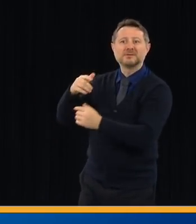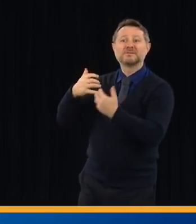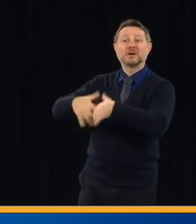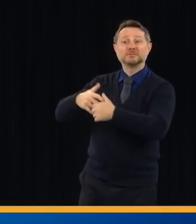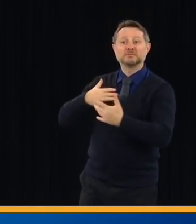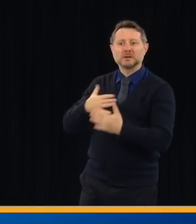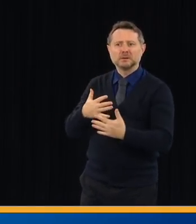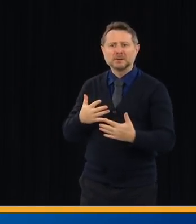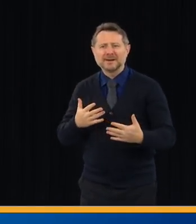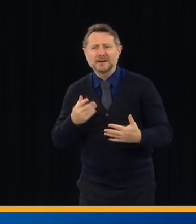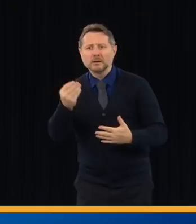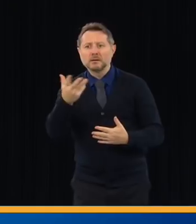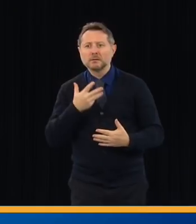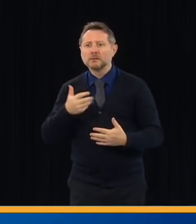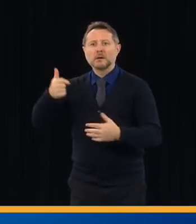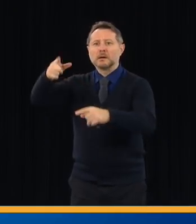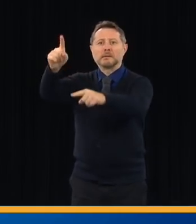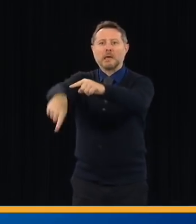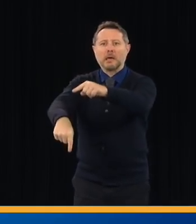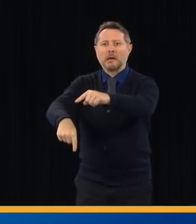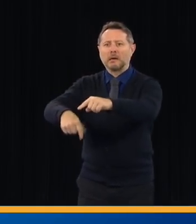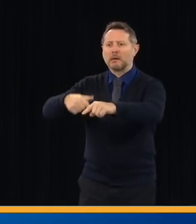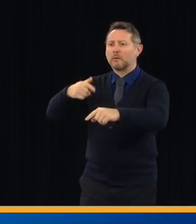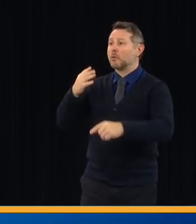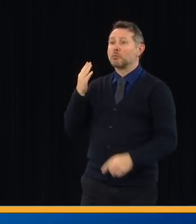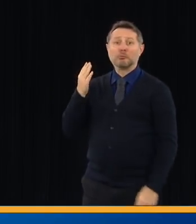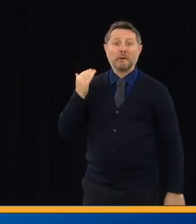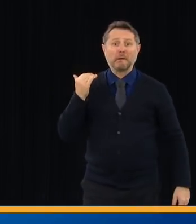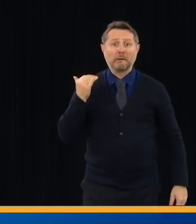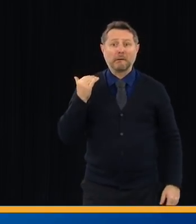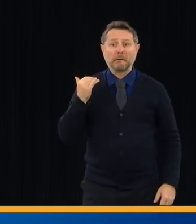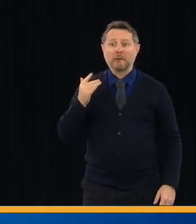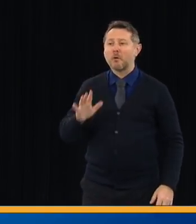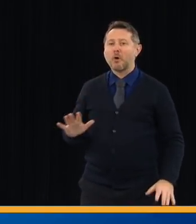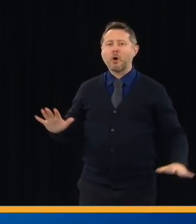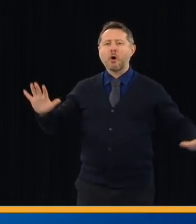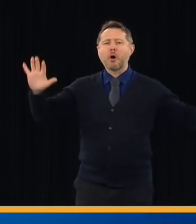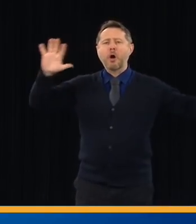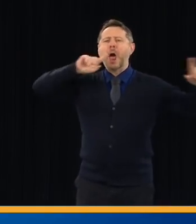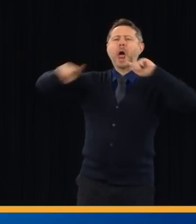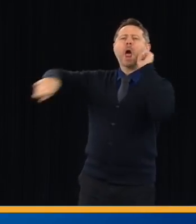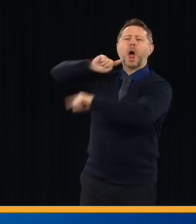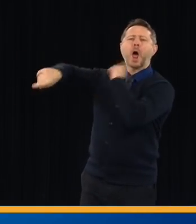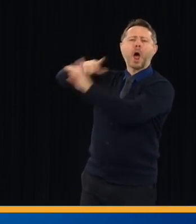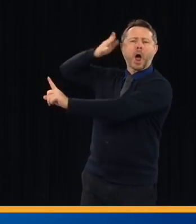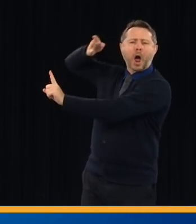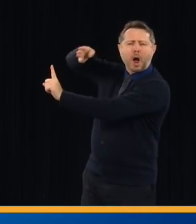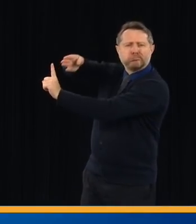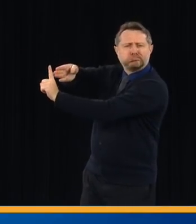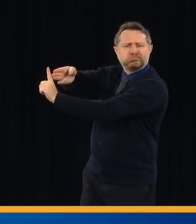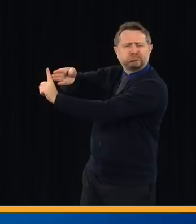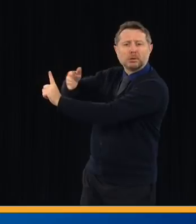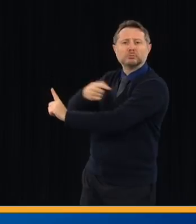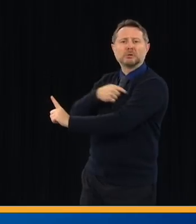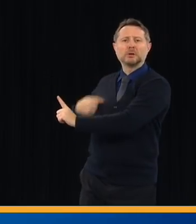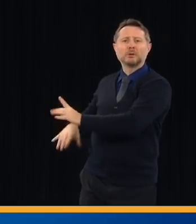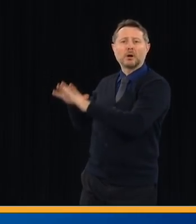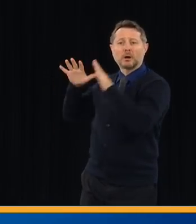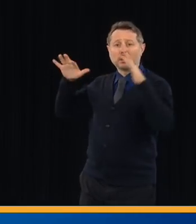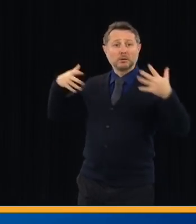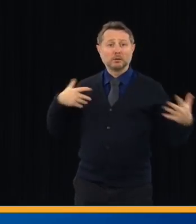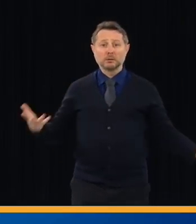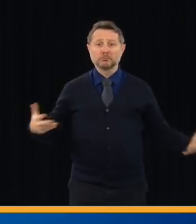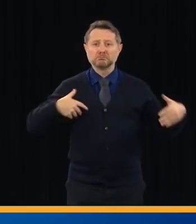can't fill that order because you had all that demand going in. So what